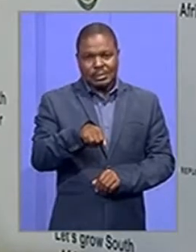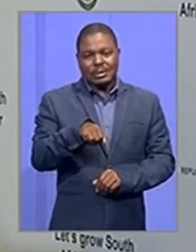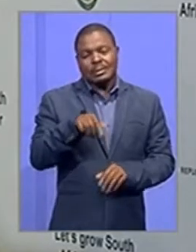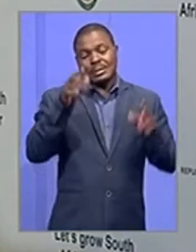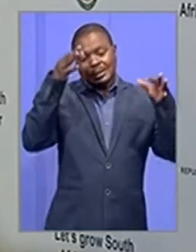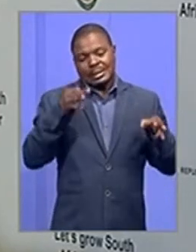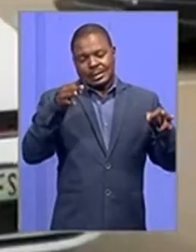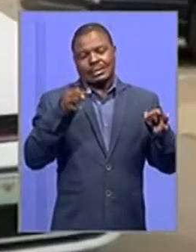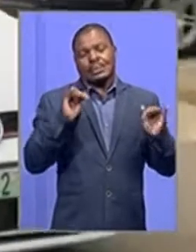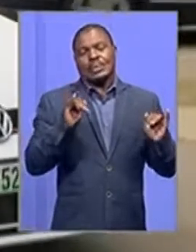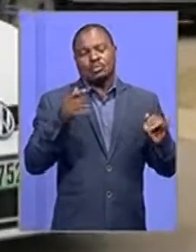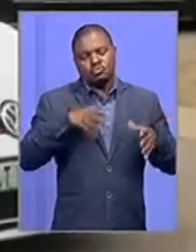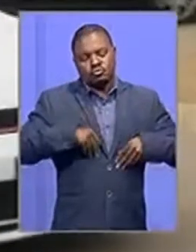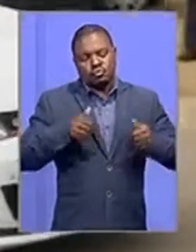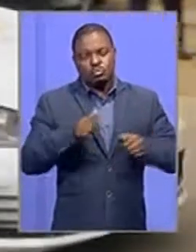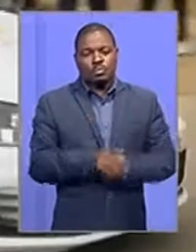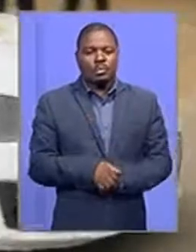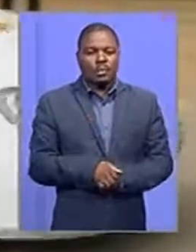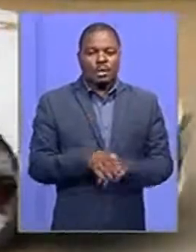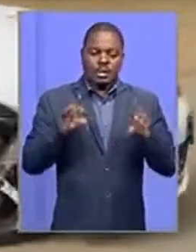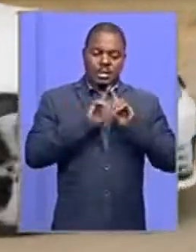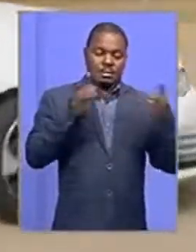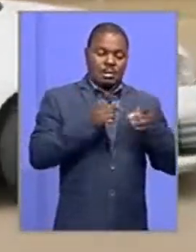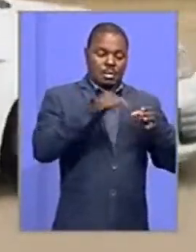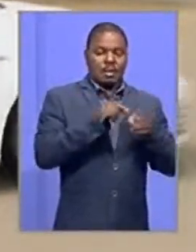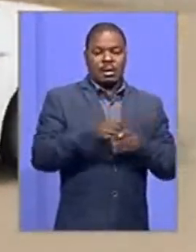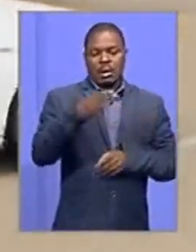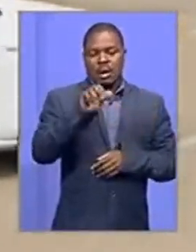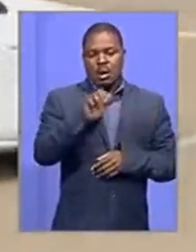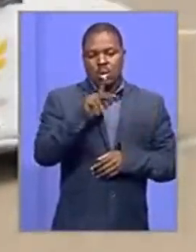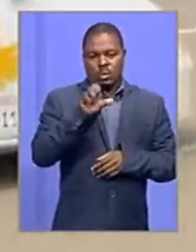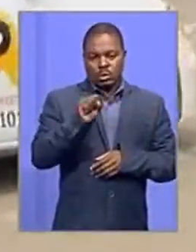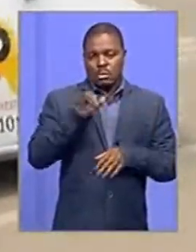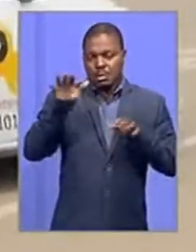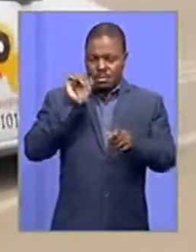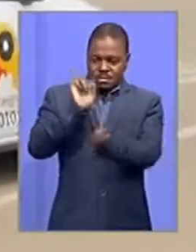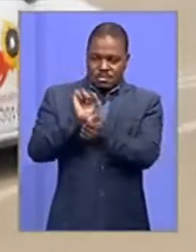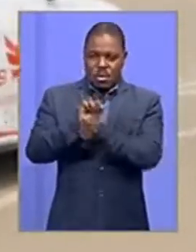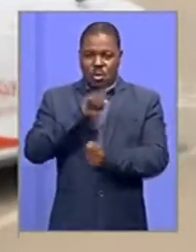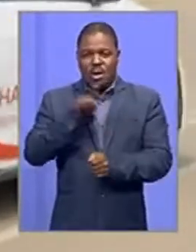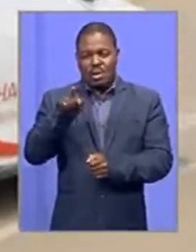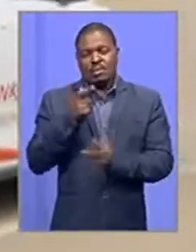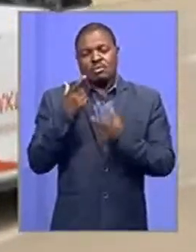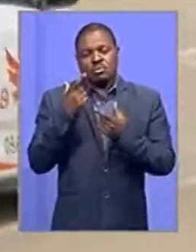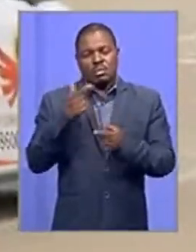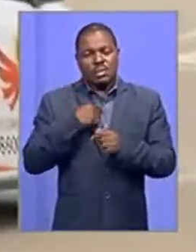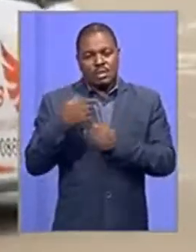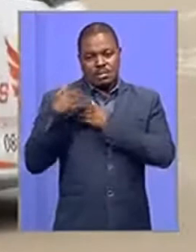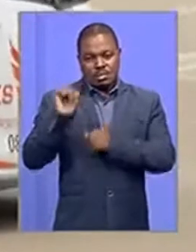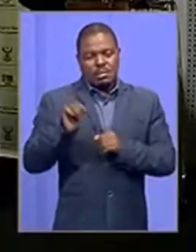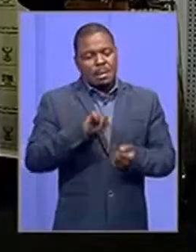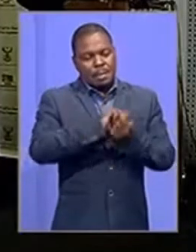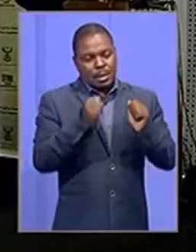unpopular decision. Lefapha le lebohile the Hawks ka ho tshwara ba nkgang lefuta. Mathematics 2 e tla ngolwa